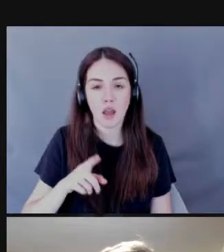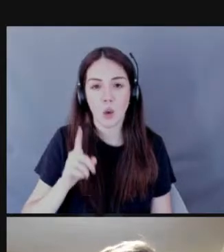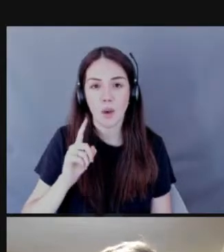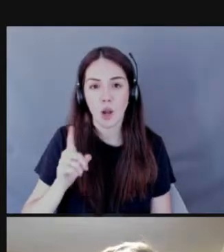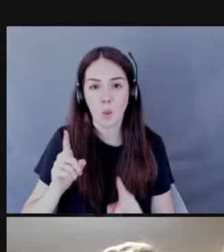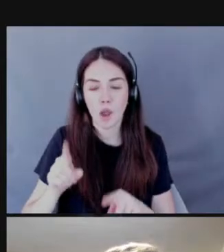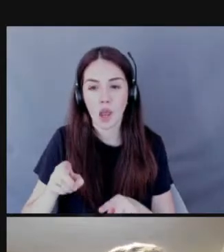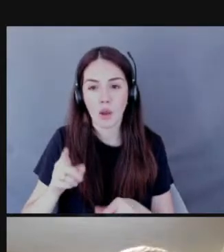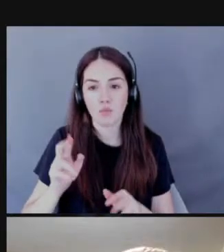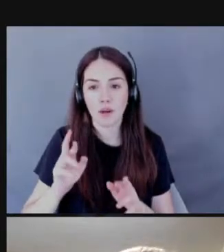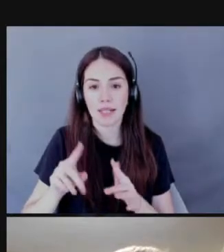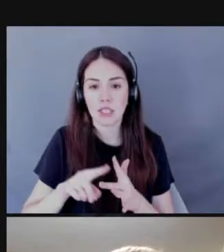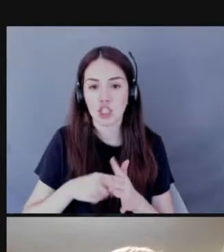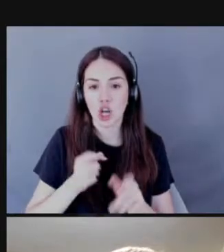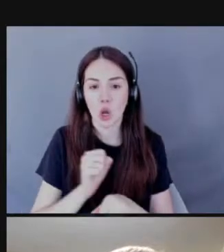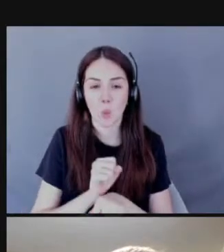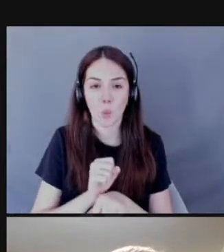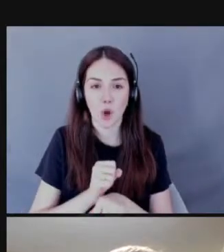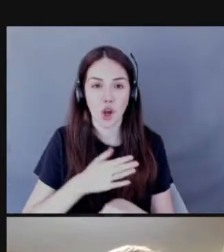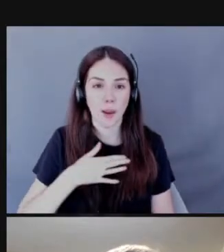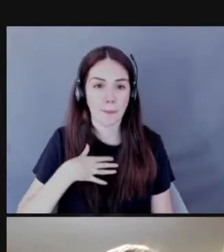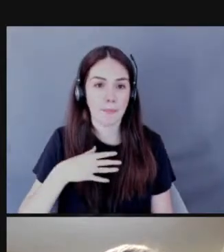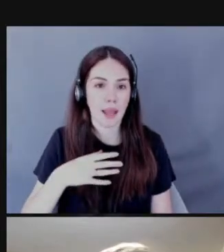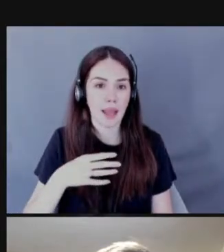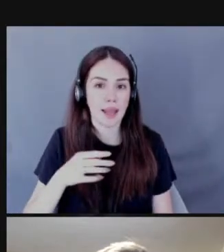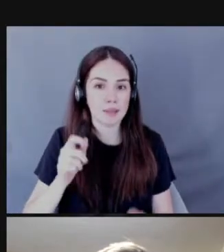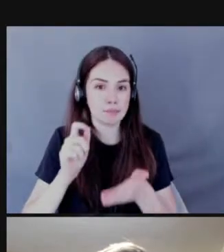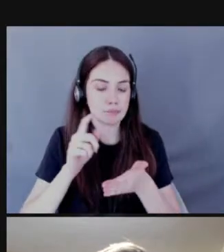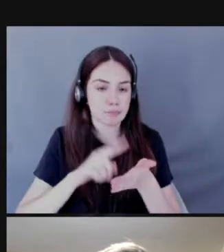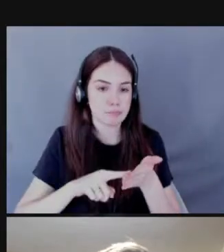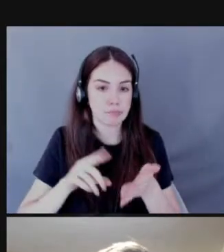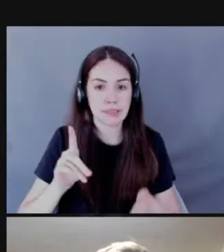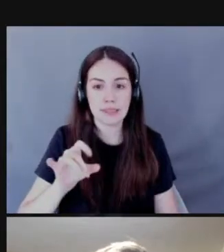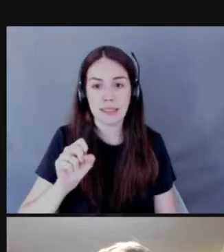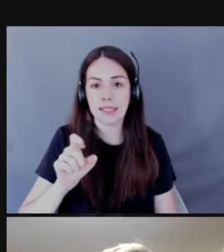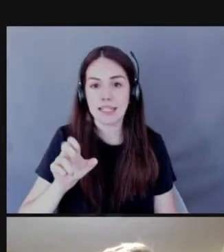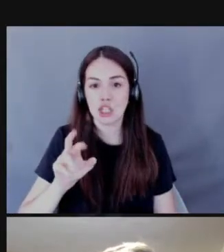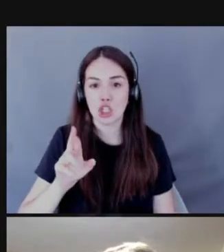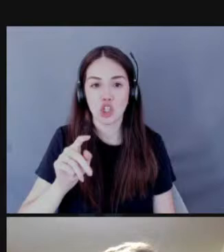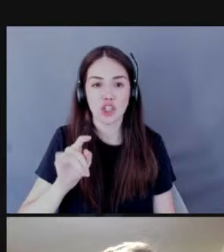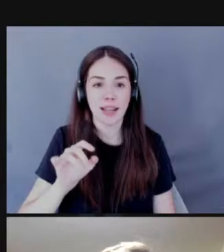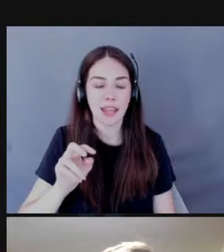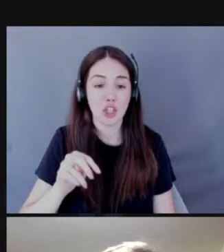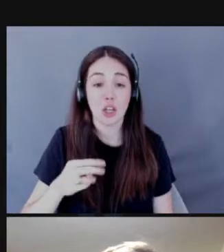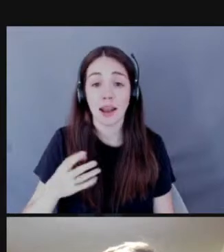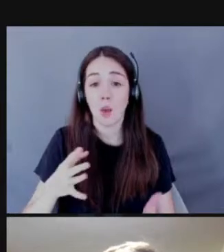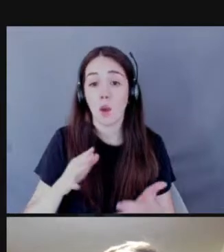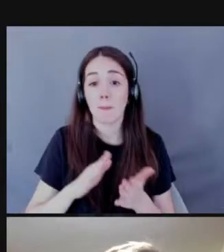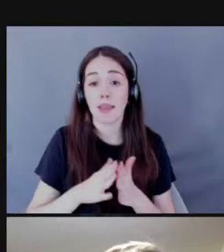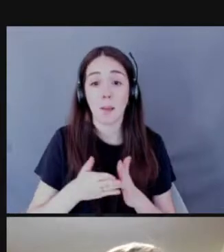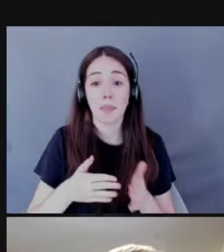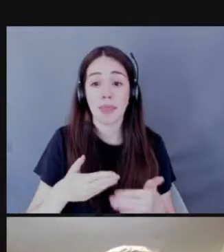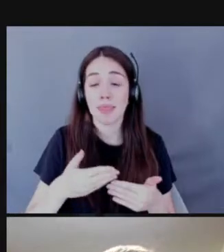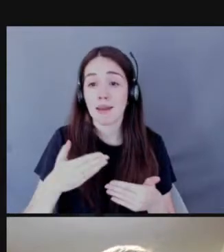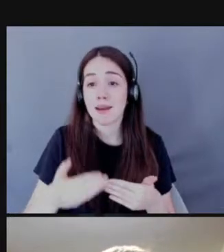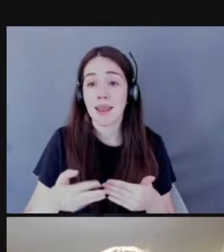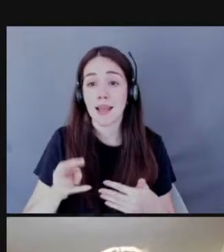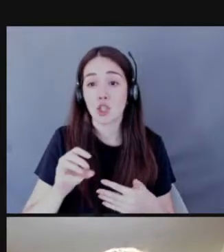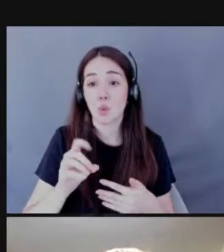work on my dissertation, and I really wanted to be the next big Woodrow Wilson